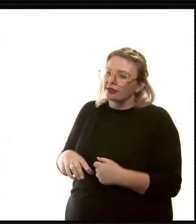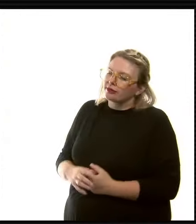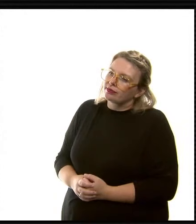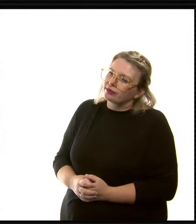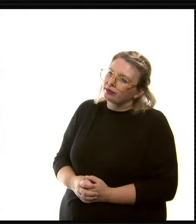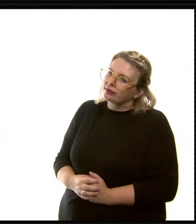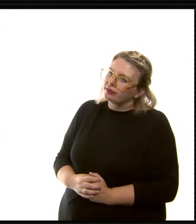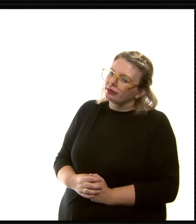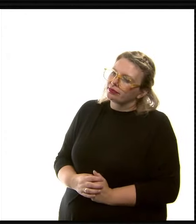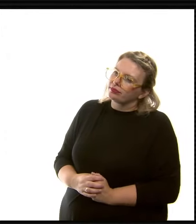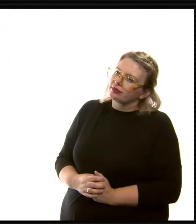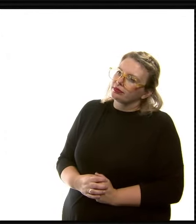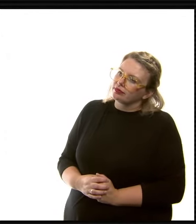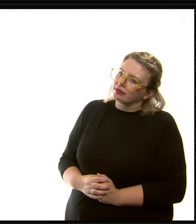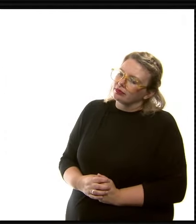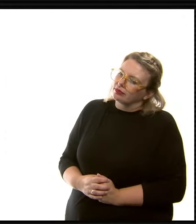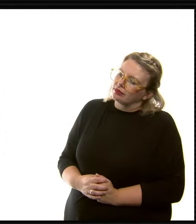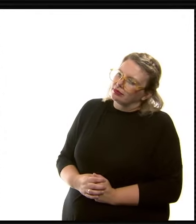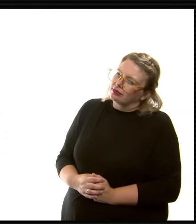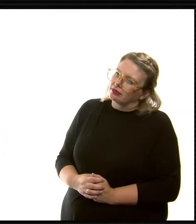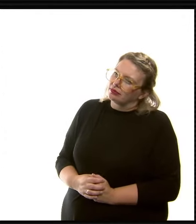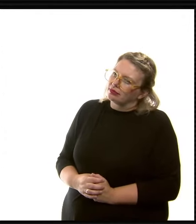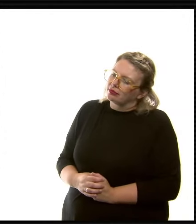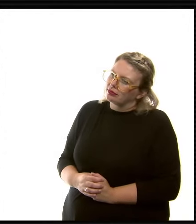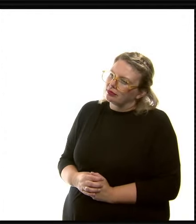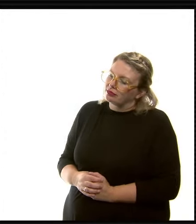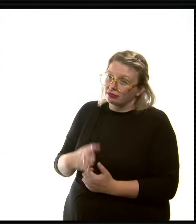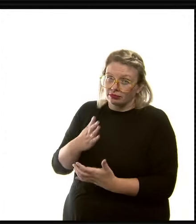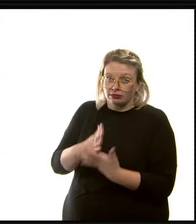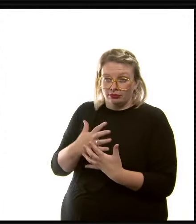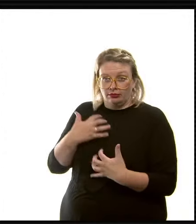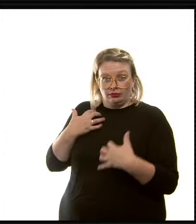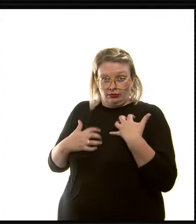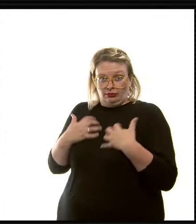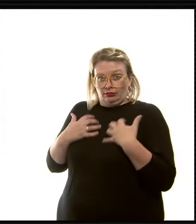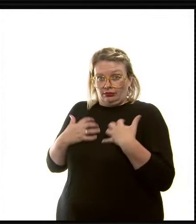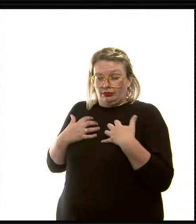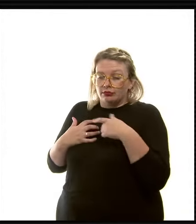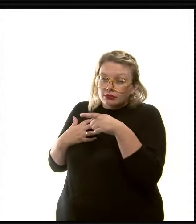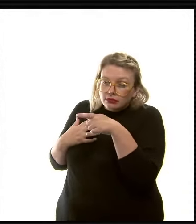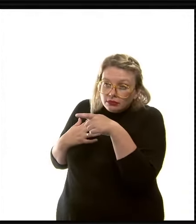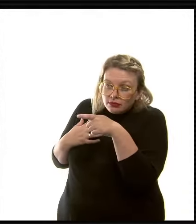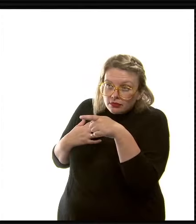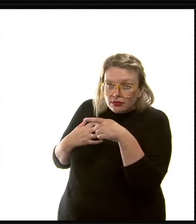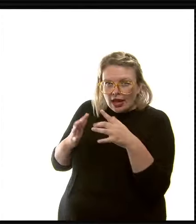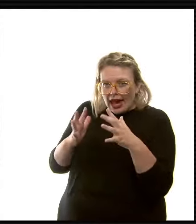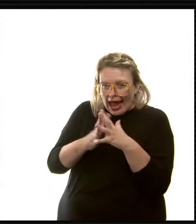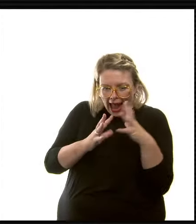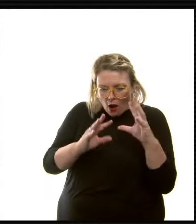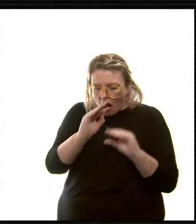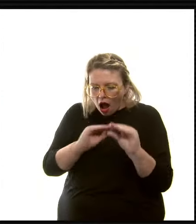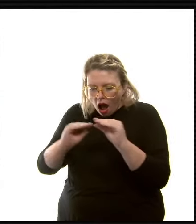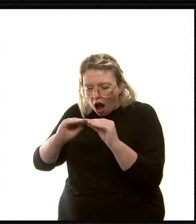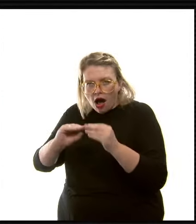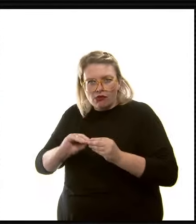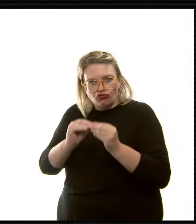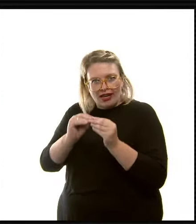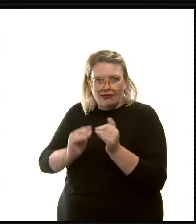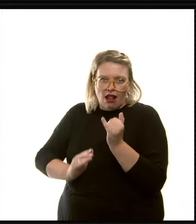I just get so excited. And I can't wait to see how they all fit together to make a finished